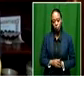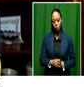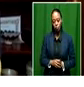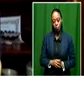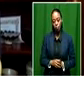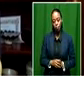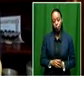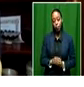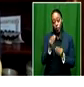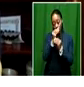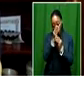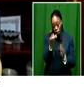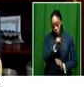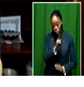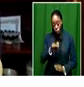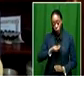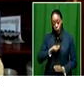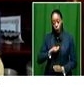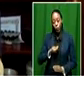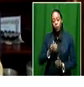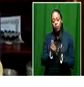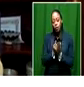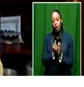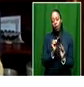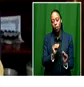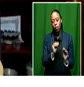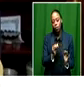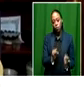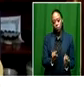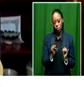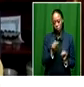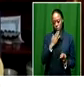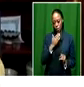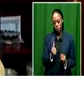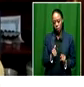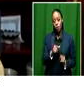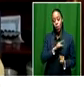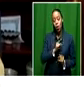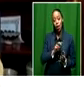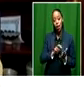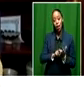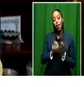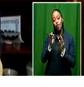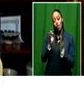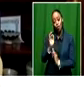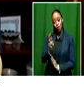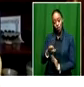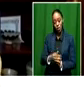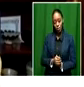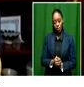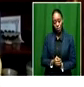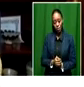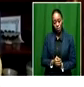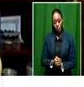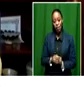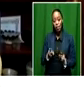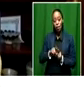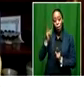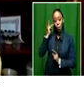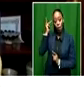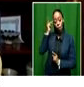say today to young people, take your education seriously. You will need it one day. And to